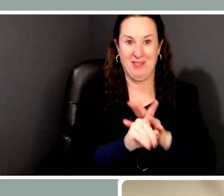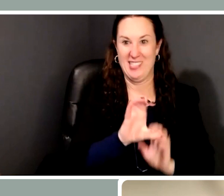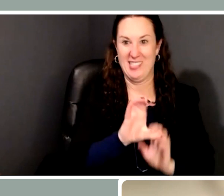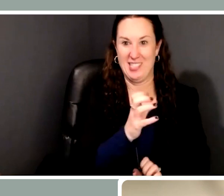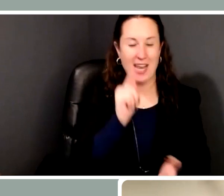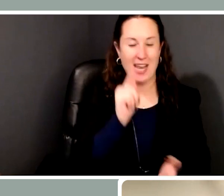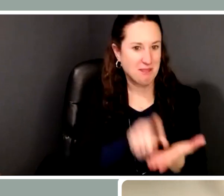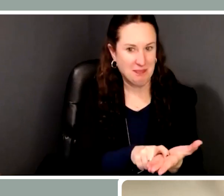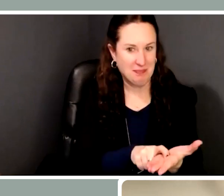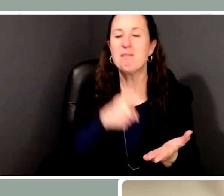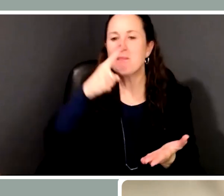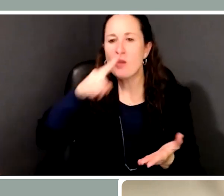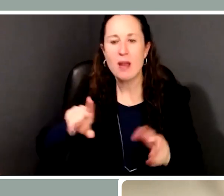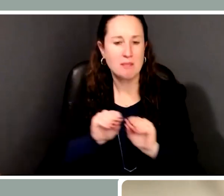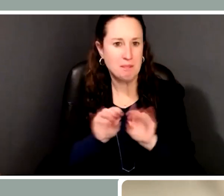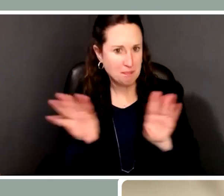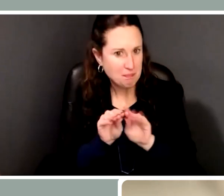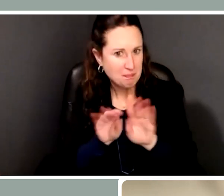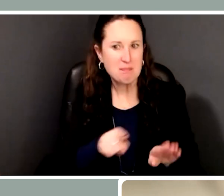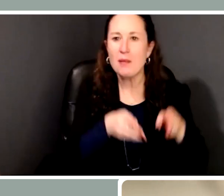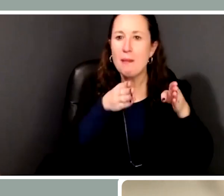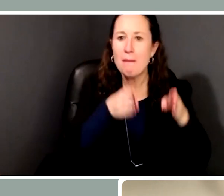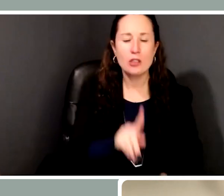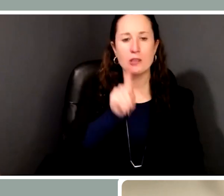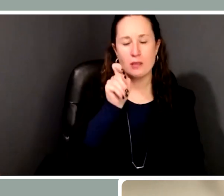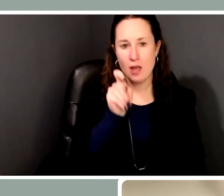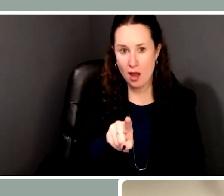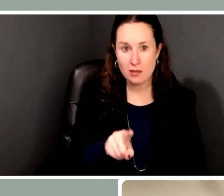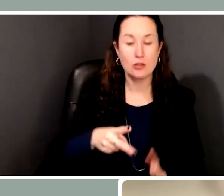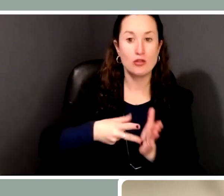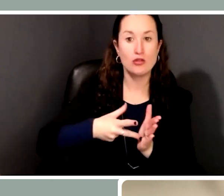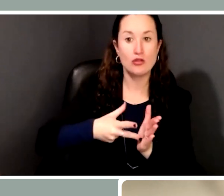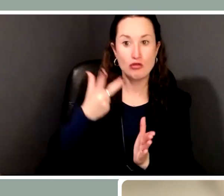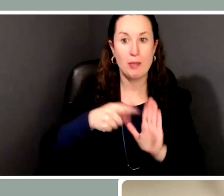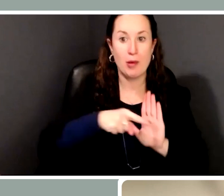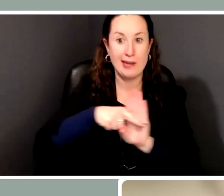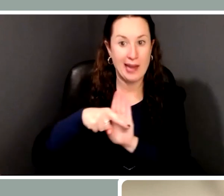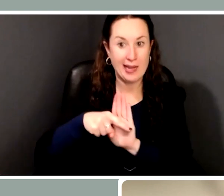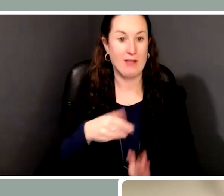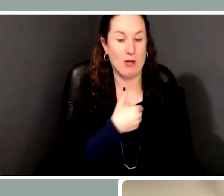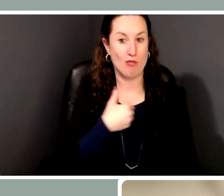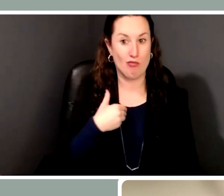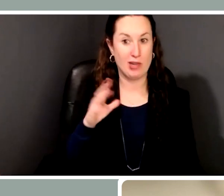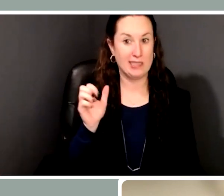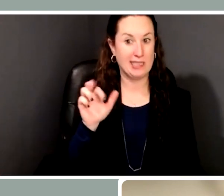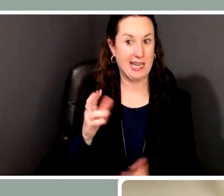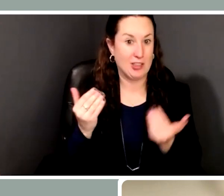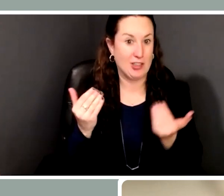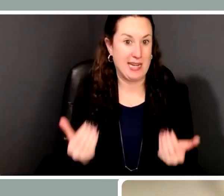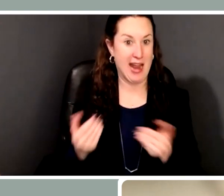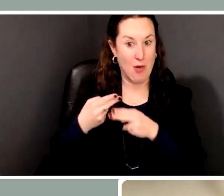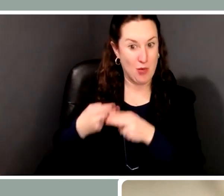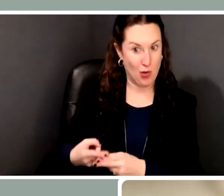Could you clarify? So this person was asking, is triple negative breast cancer now considered HER2